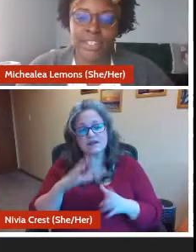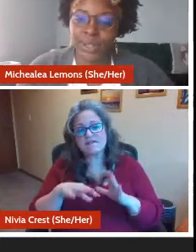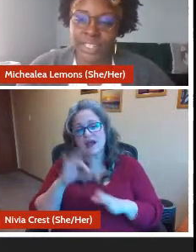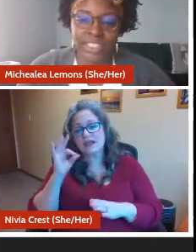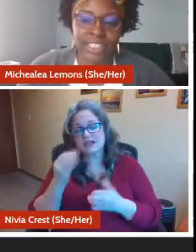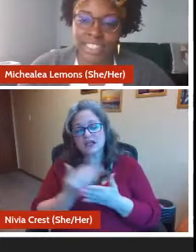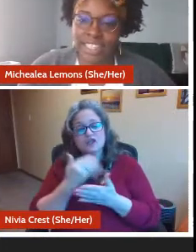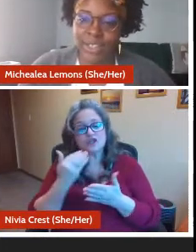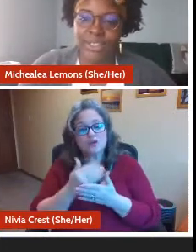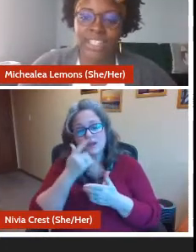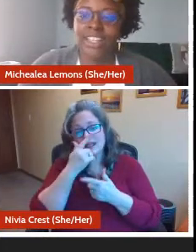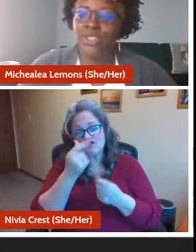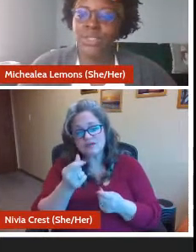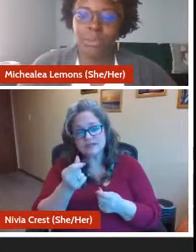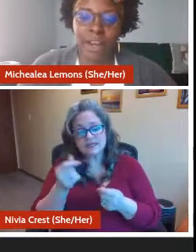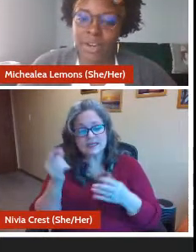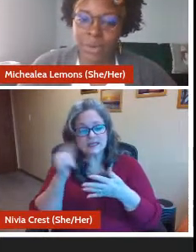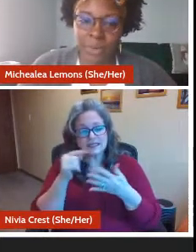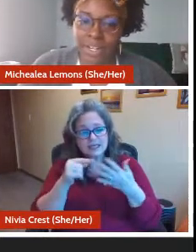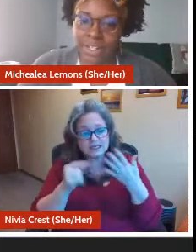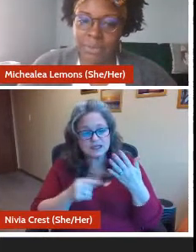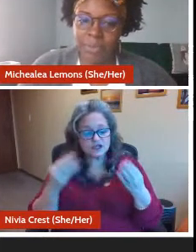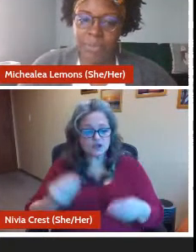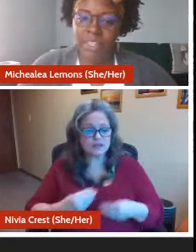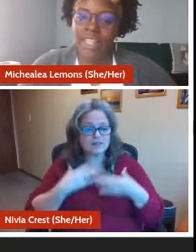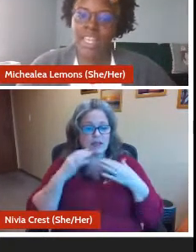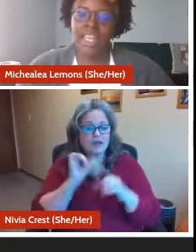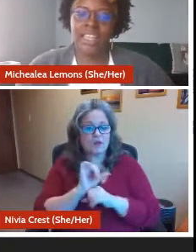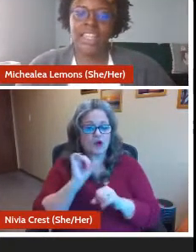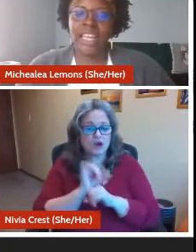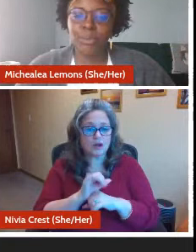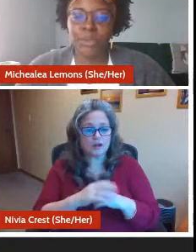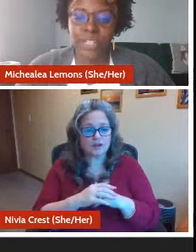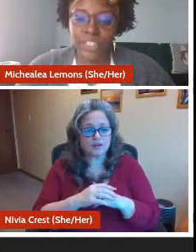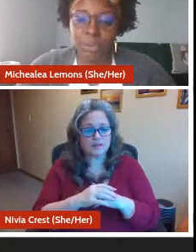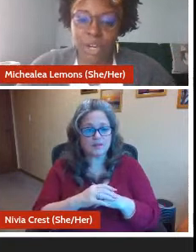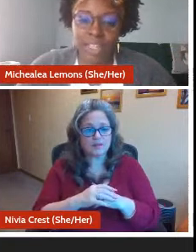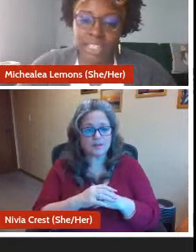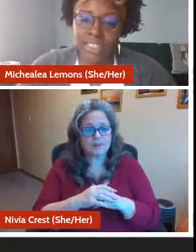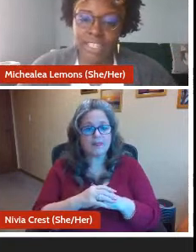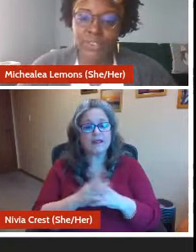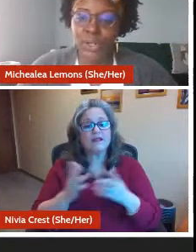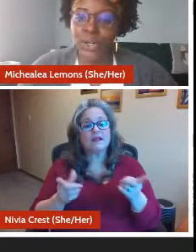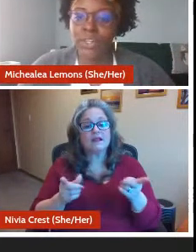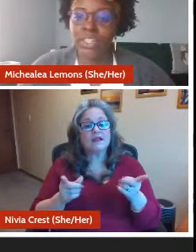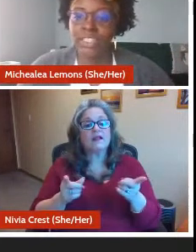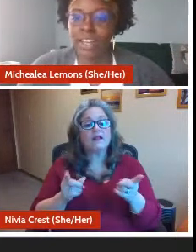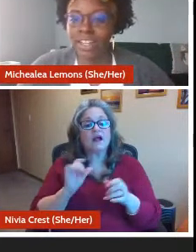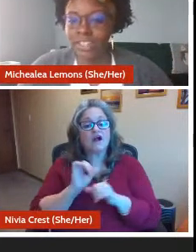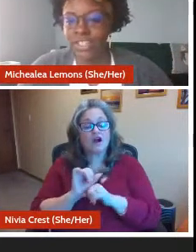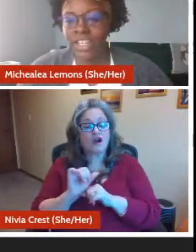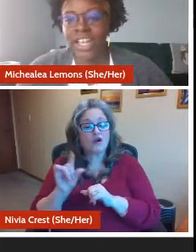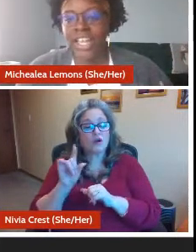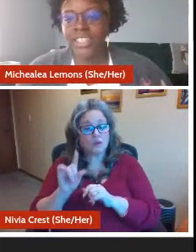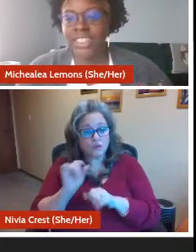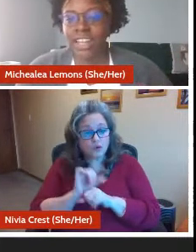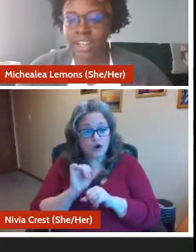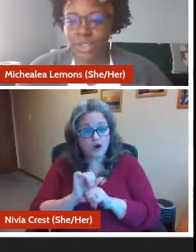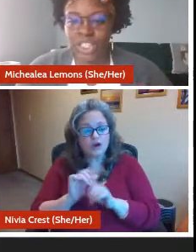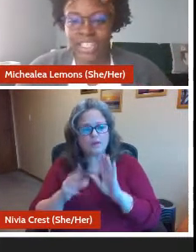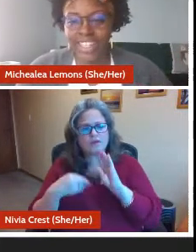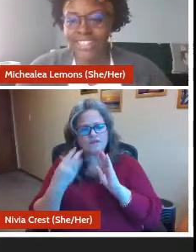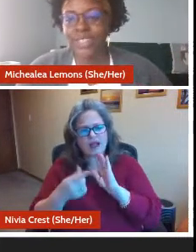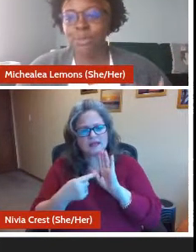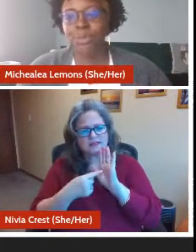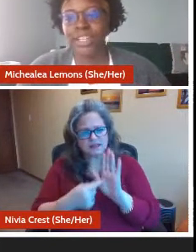new and interesting details to inspire her work. The exploration process gives her the touch and